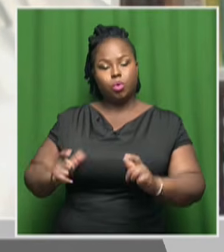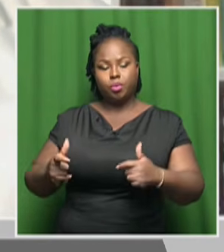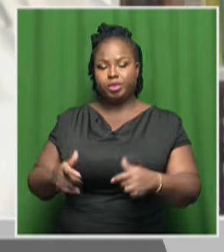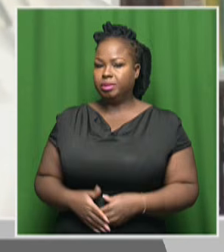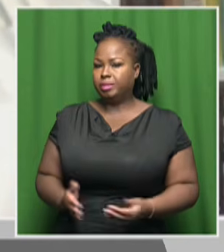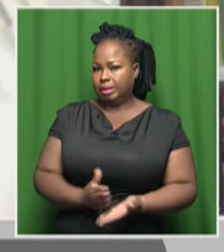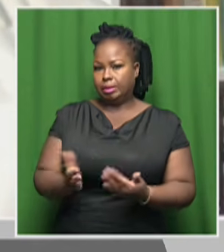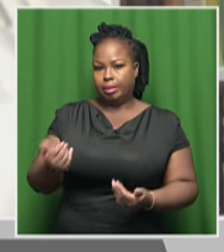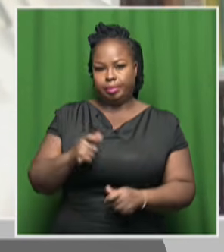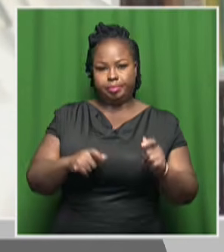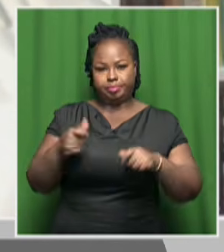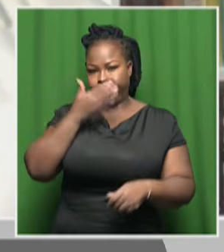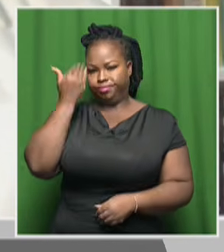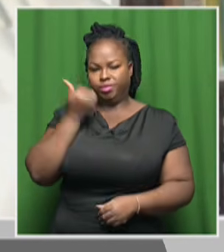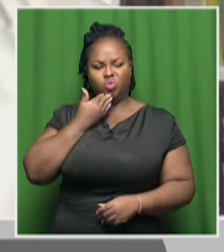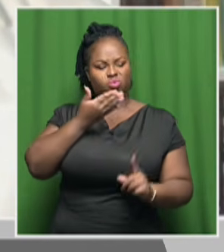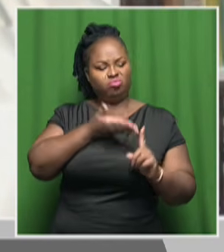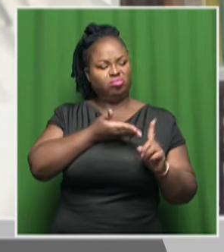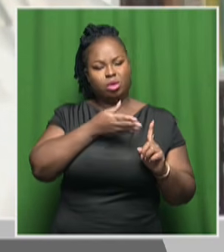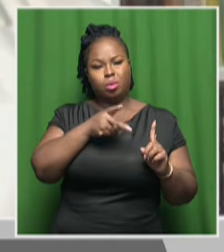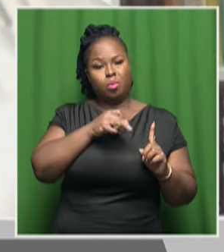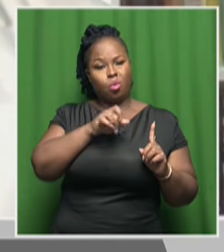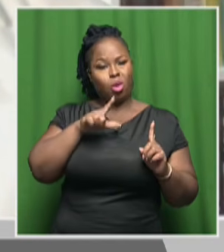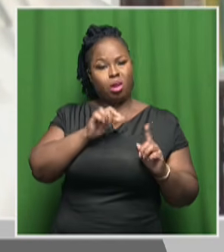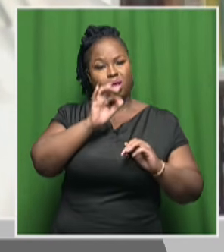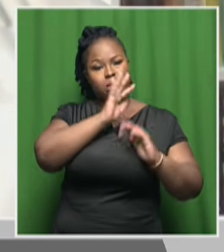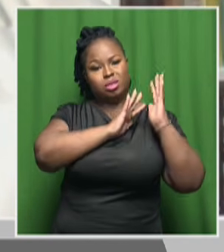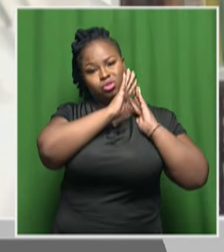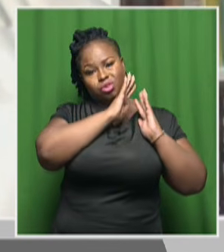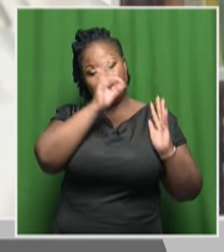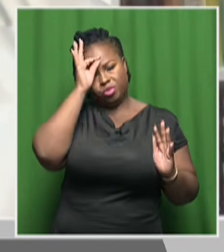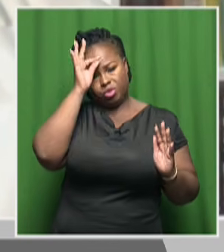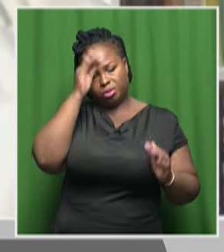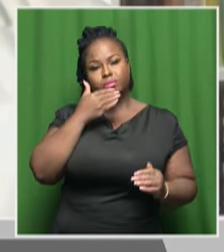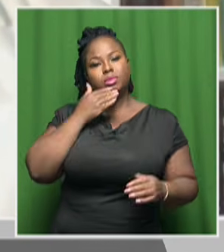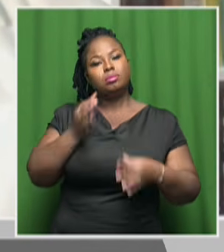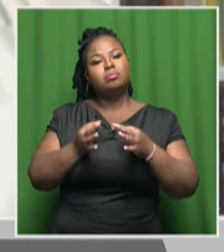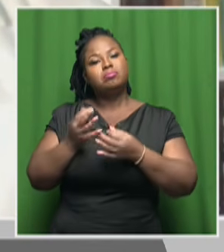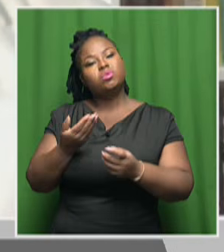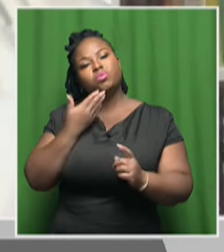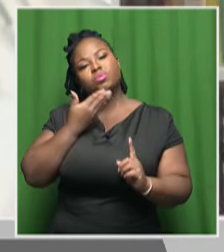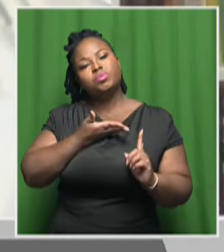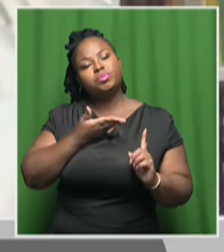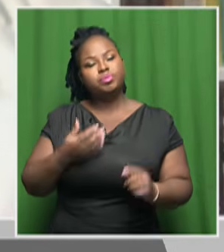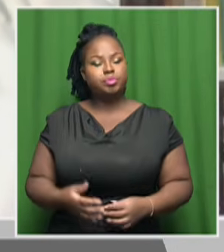who Paulo O'Sullivan actually is and his history in policing, perhaps break it down for us.